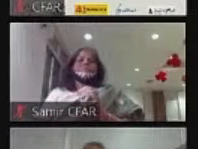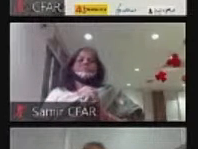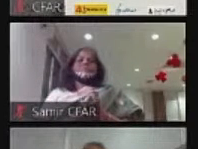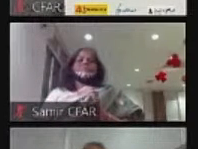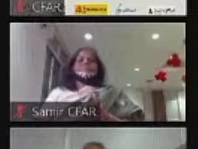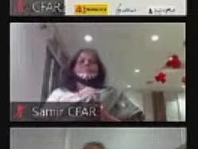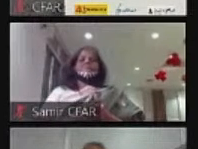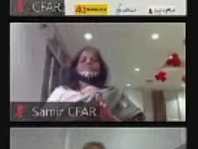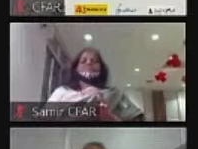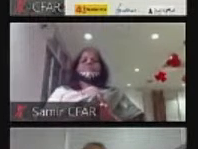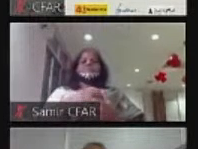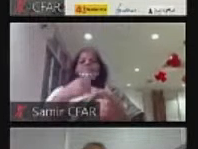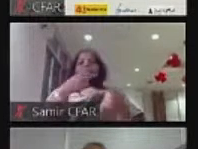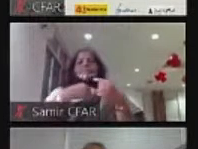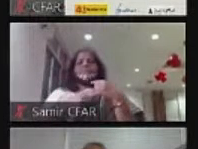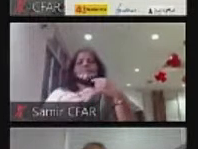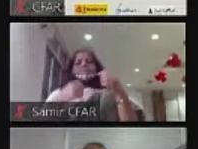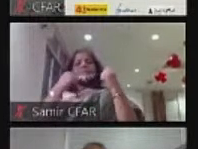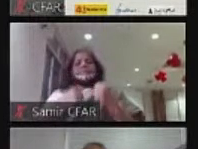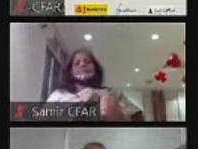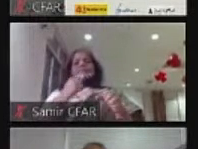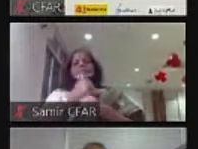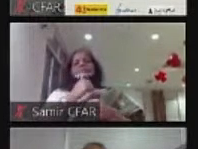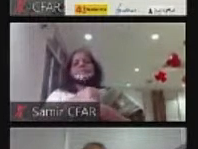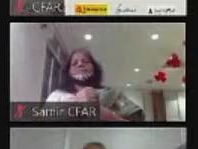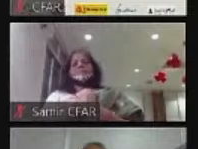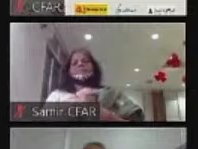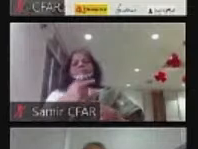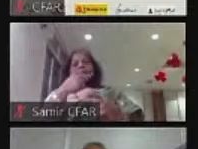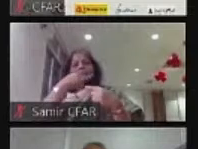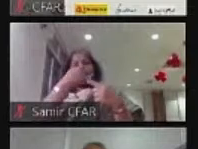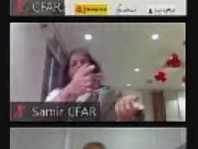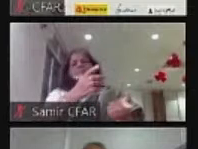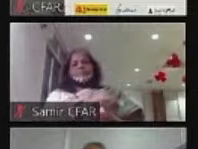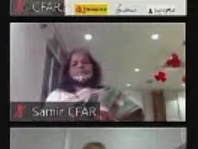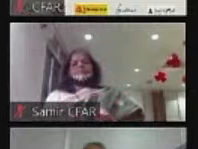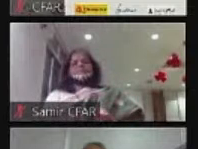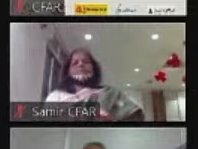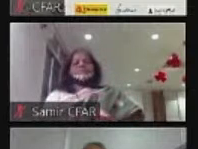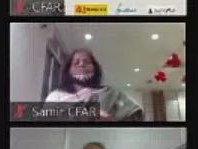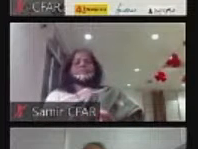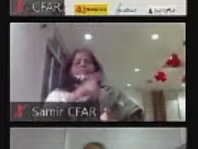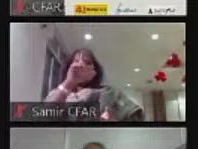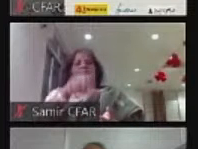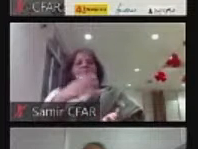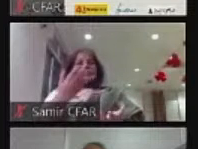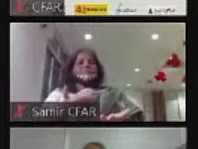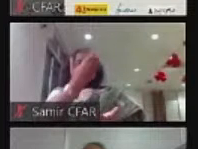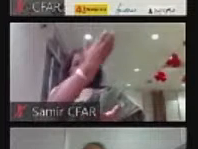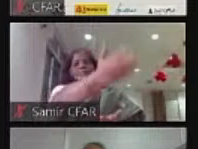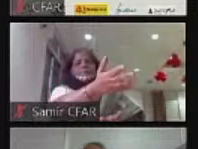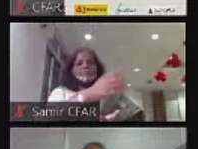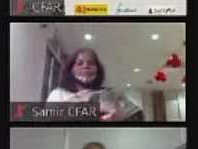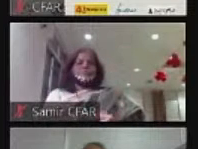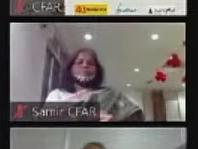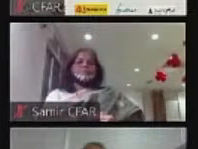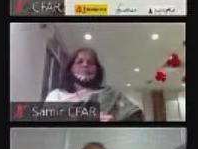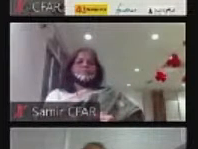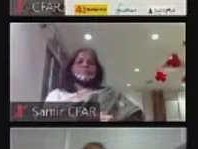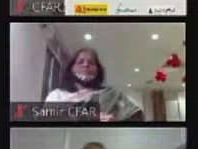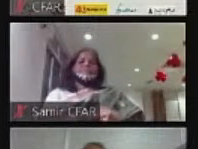And I'd like to tell all our authorities and tell them an approach to them and tell them that give them information